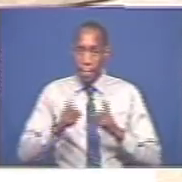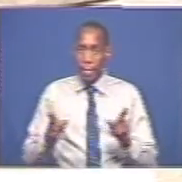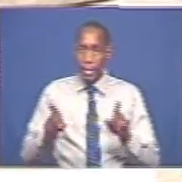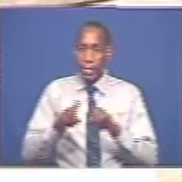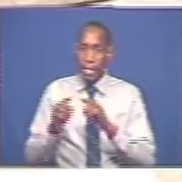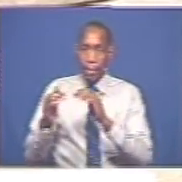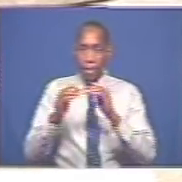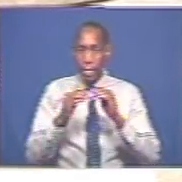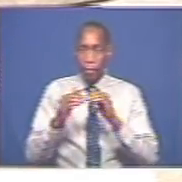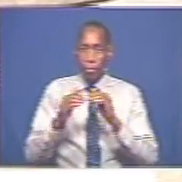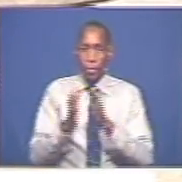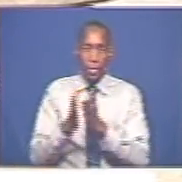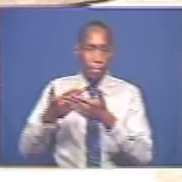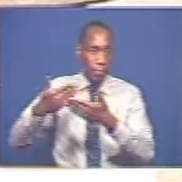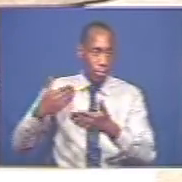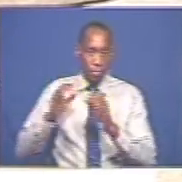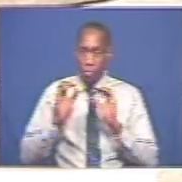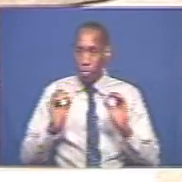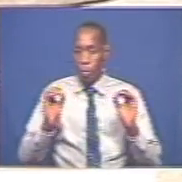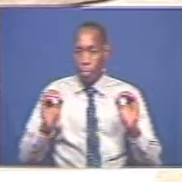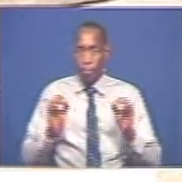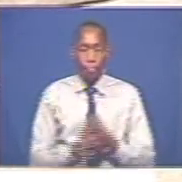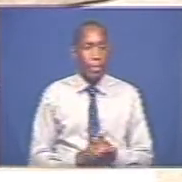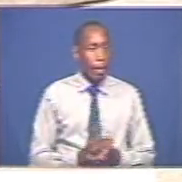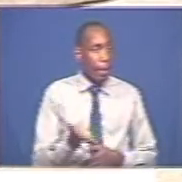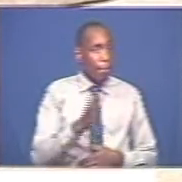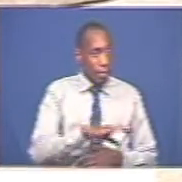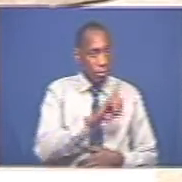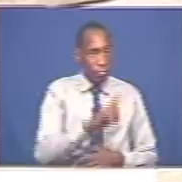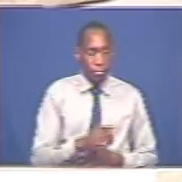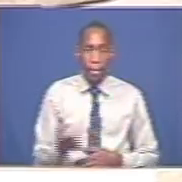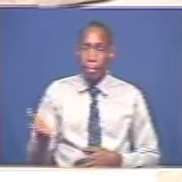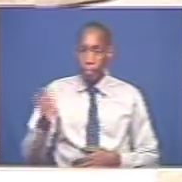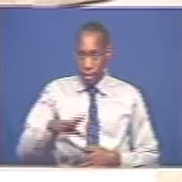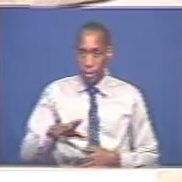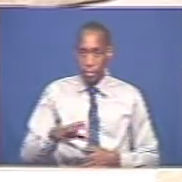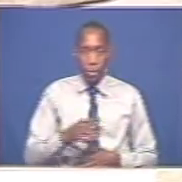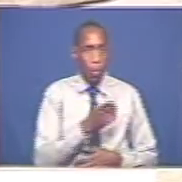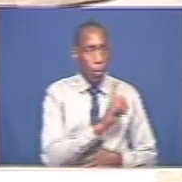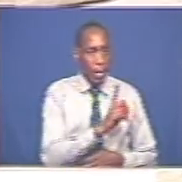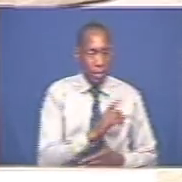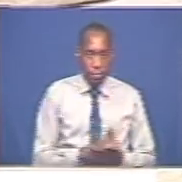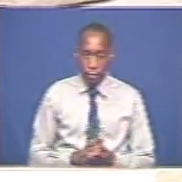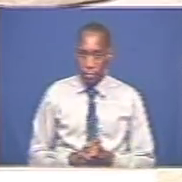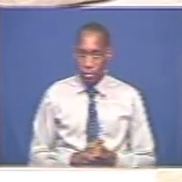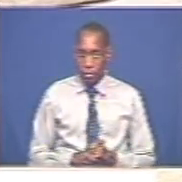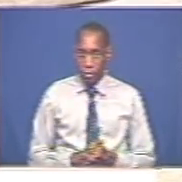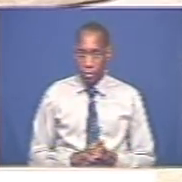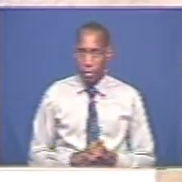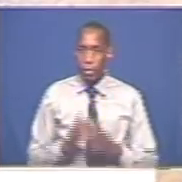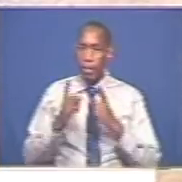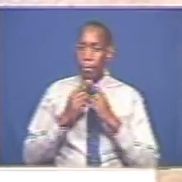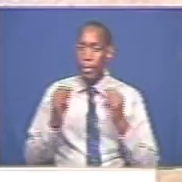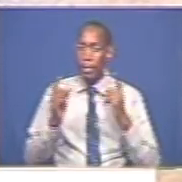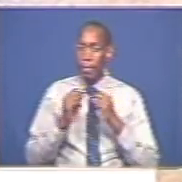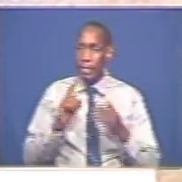extent or to the same level. Mm. It came back? It came back. When? According to what even the man of God was saying, you know,